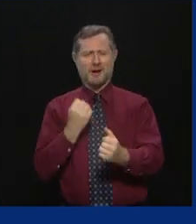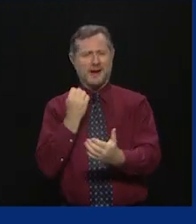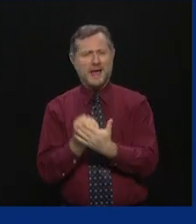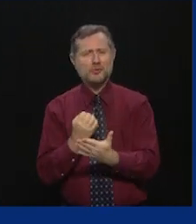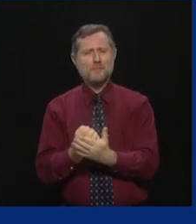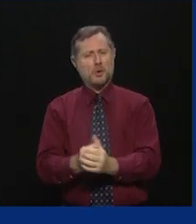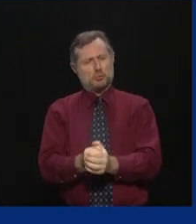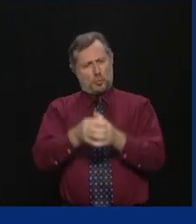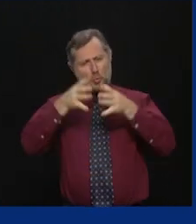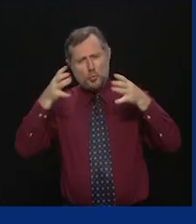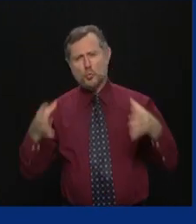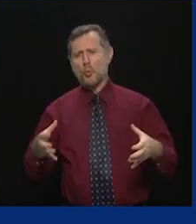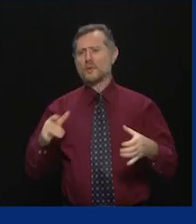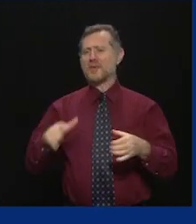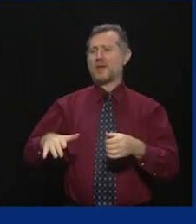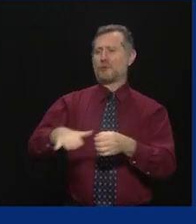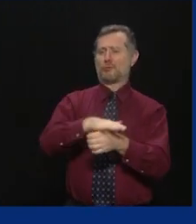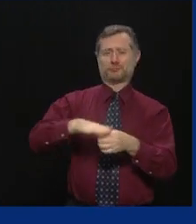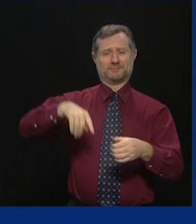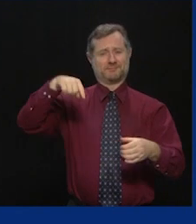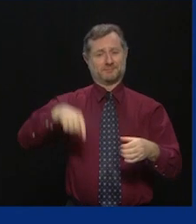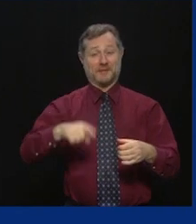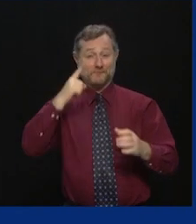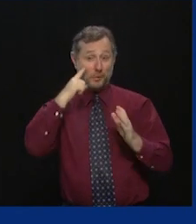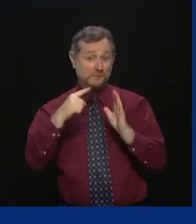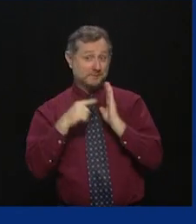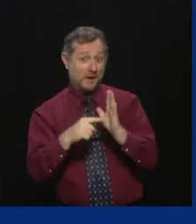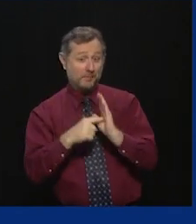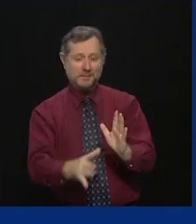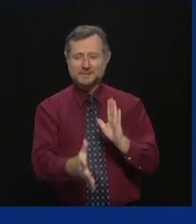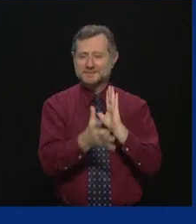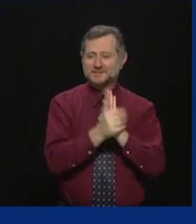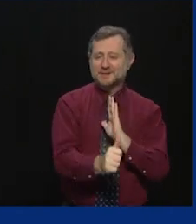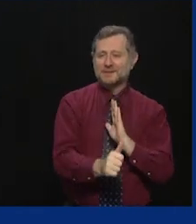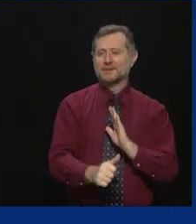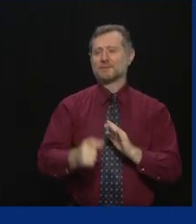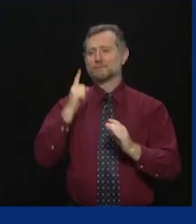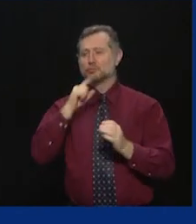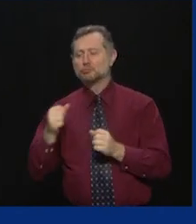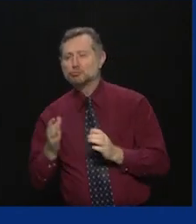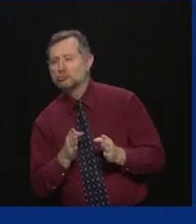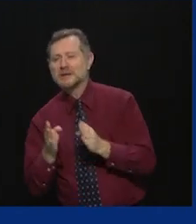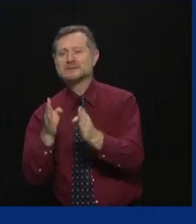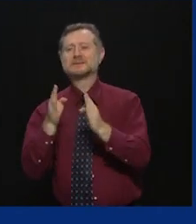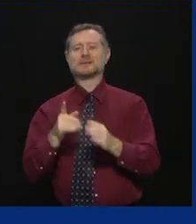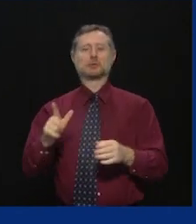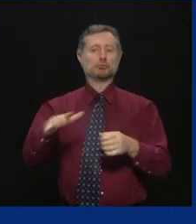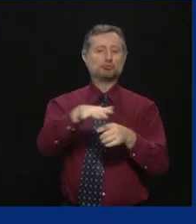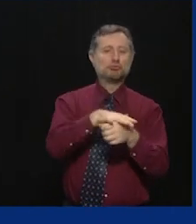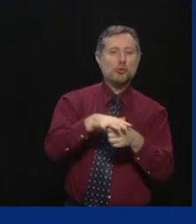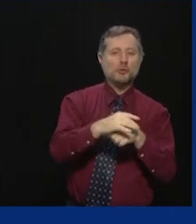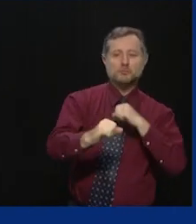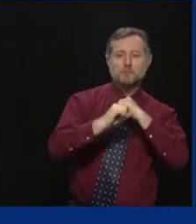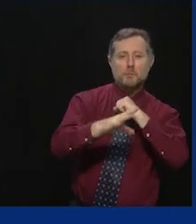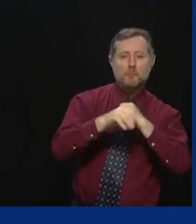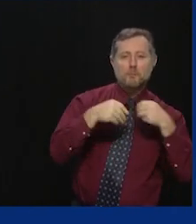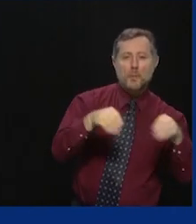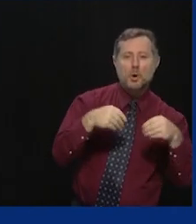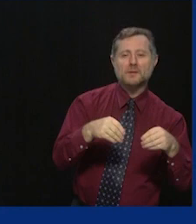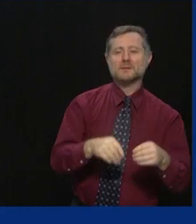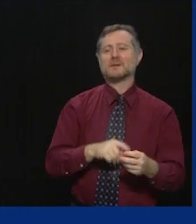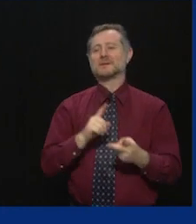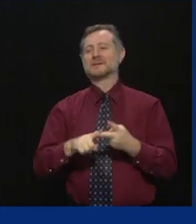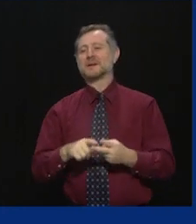areas like talent strategy, business growth and attraction, regional marketing, and downtown innovation and